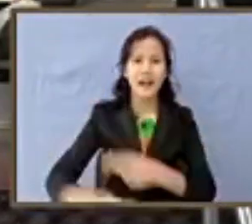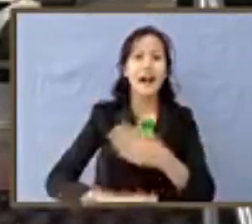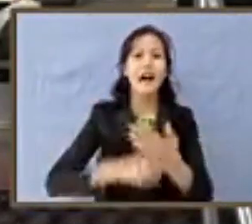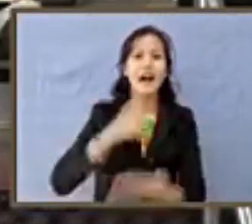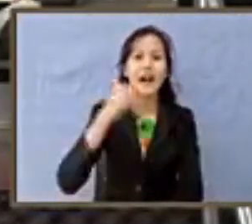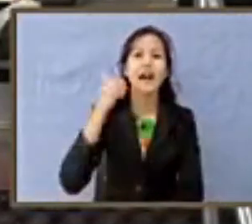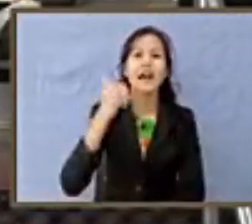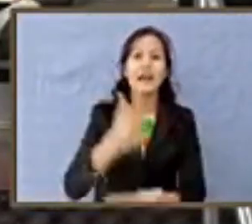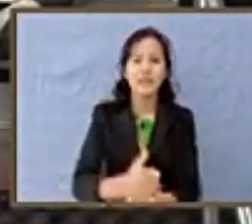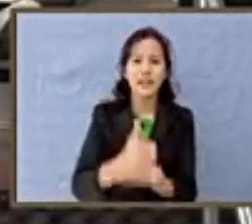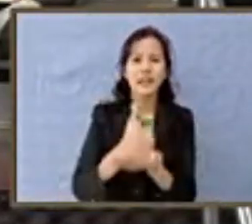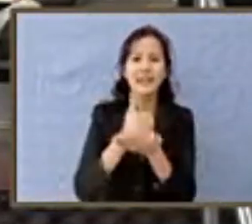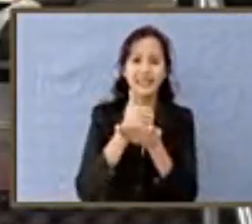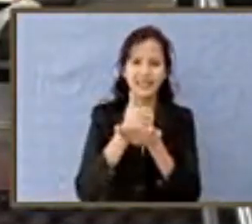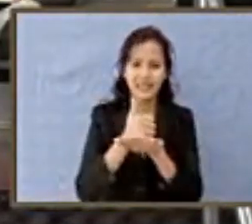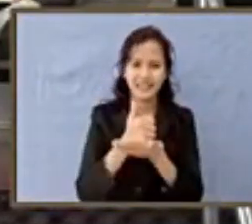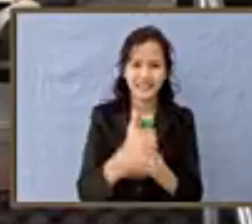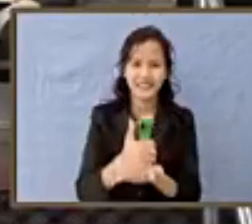Hallelujah,